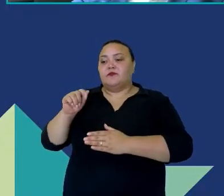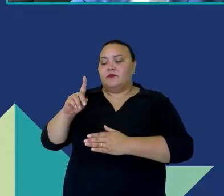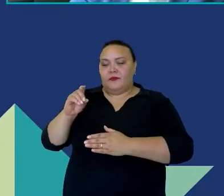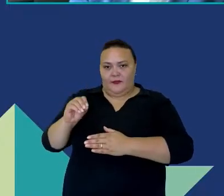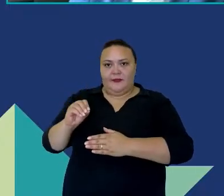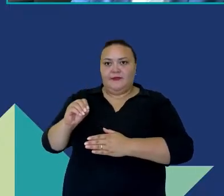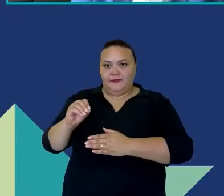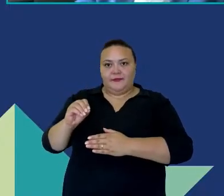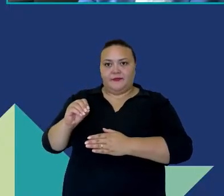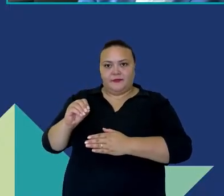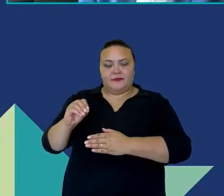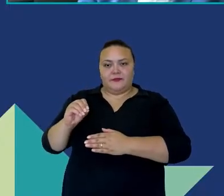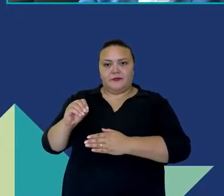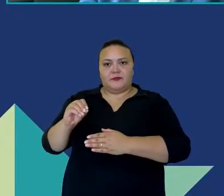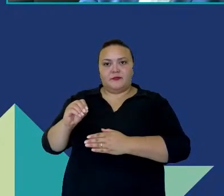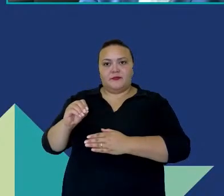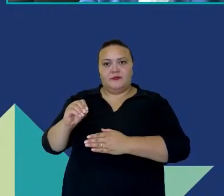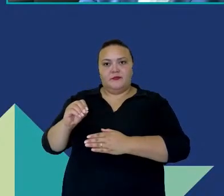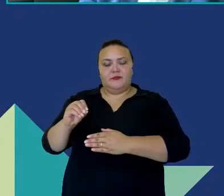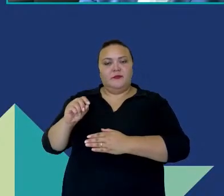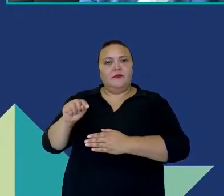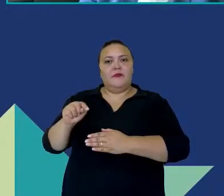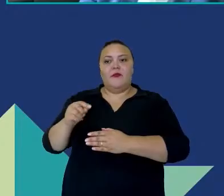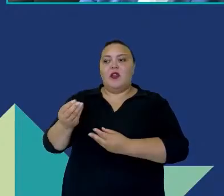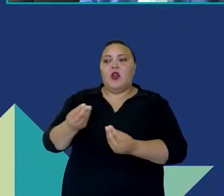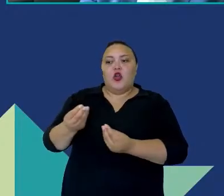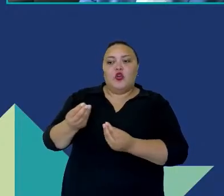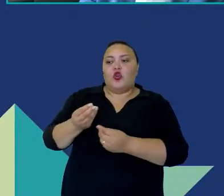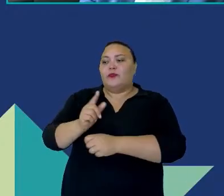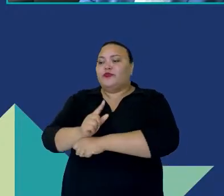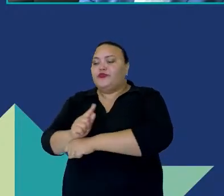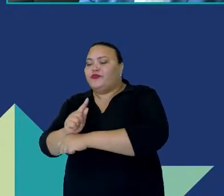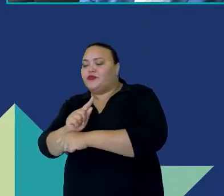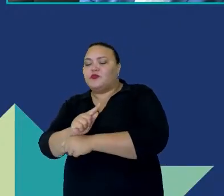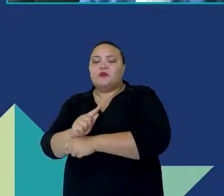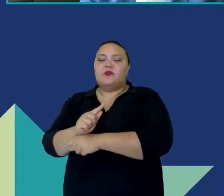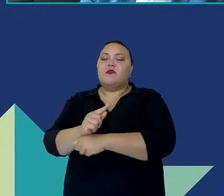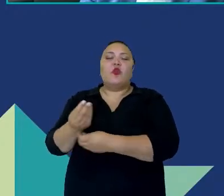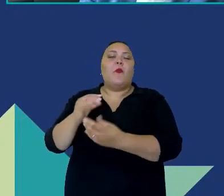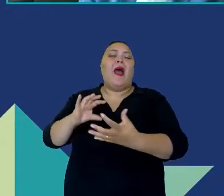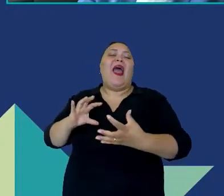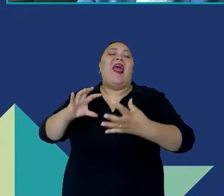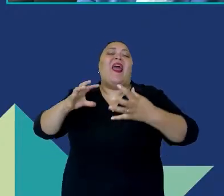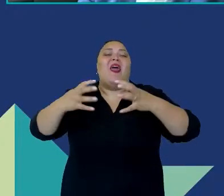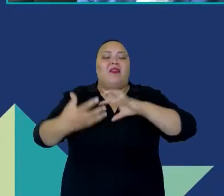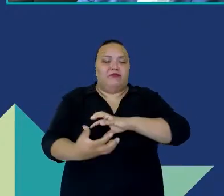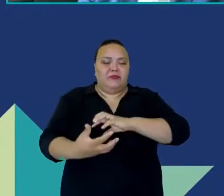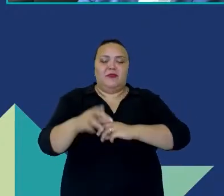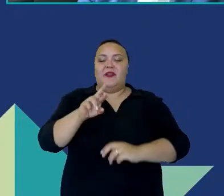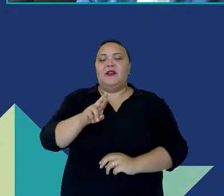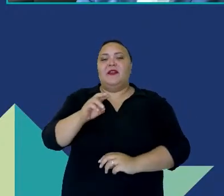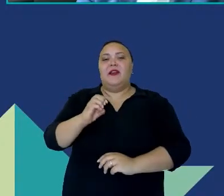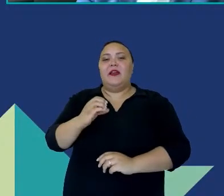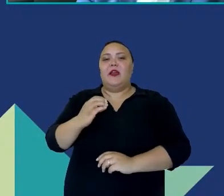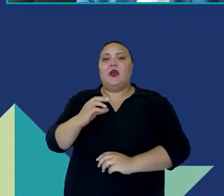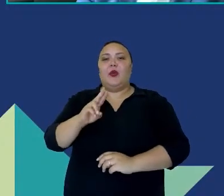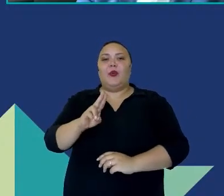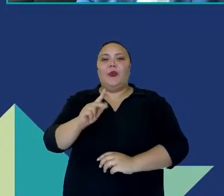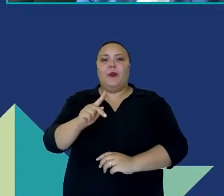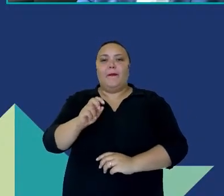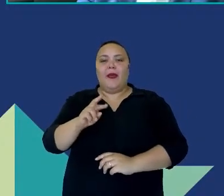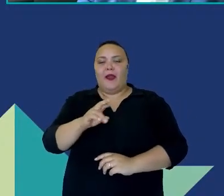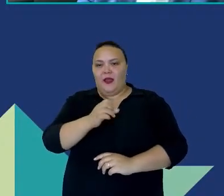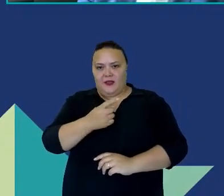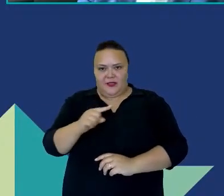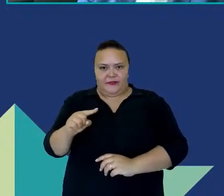to. This is an example from courtesy of Photosat and a site in Zambia, in Africa, where the